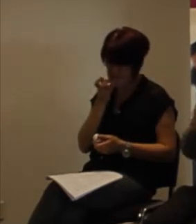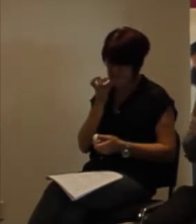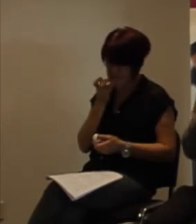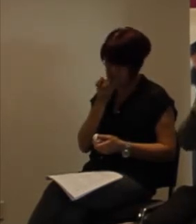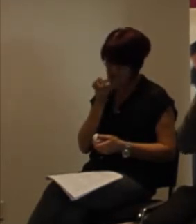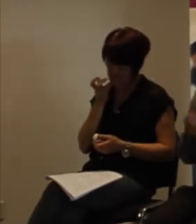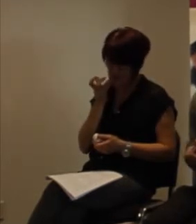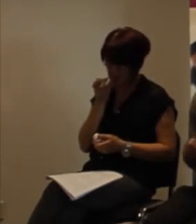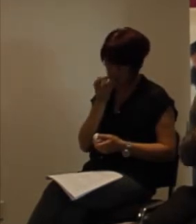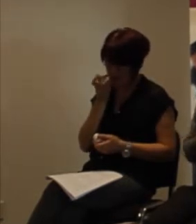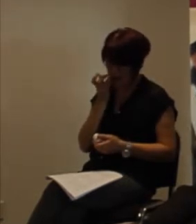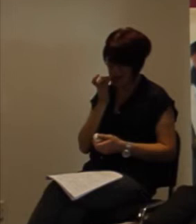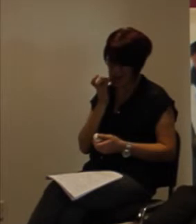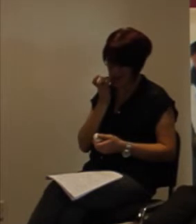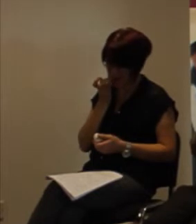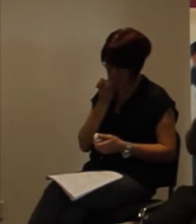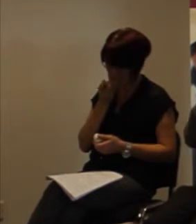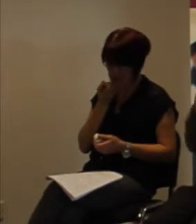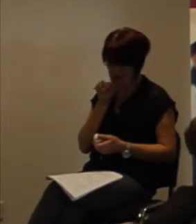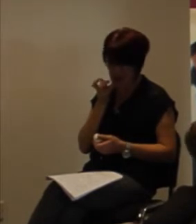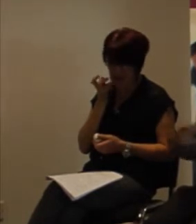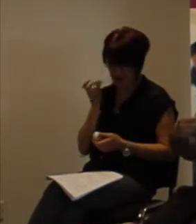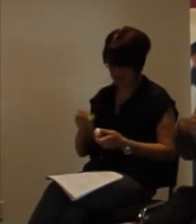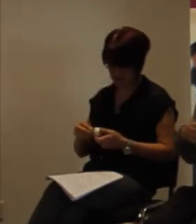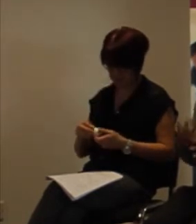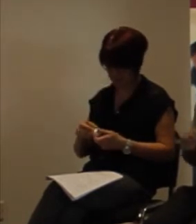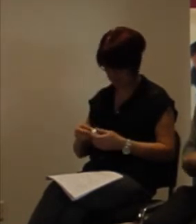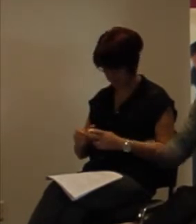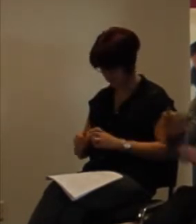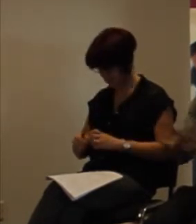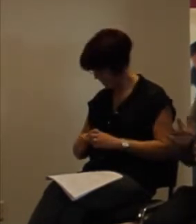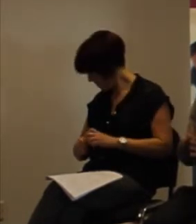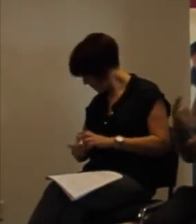Application of extra time is at the discretion of your centre, and it